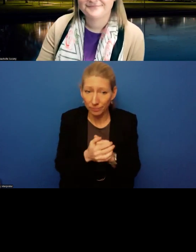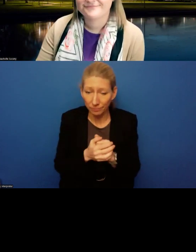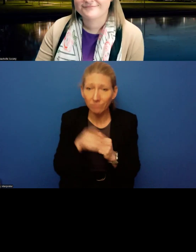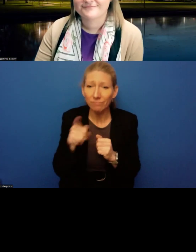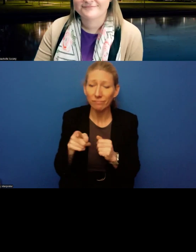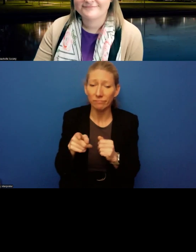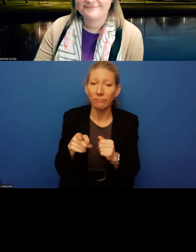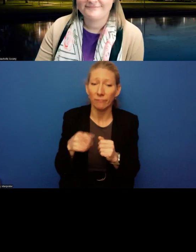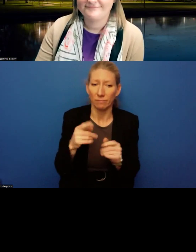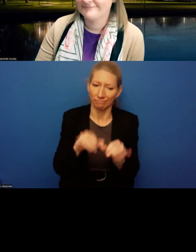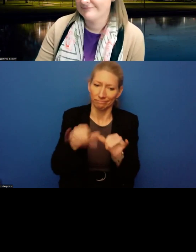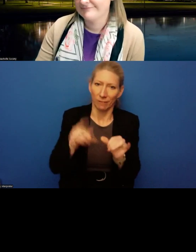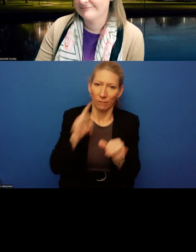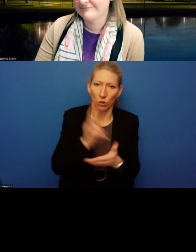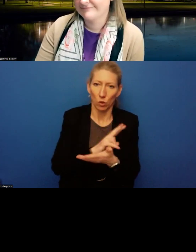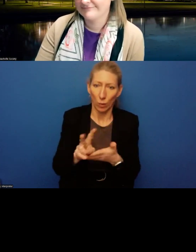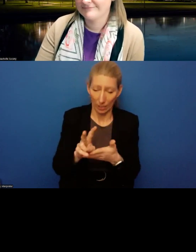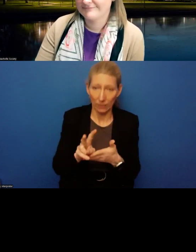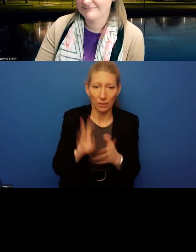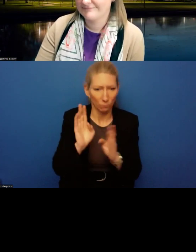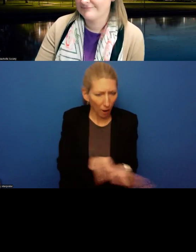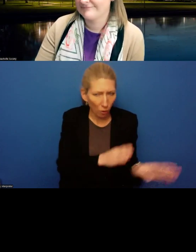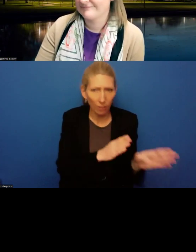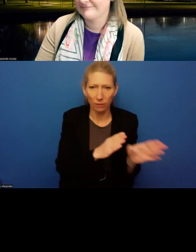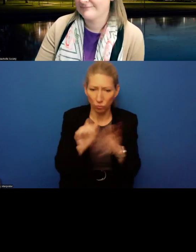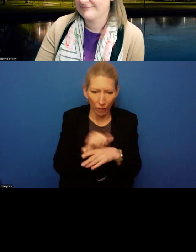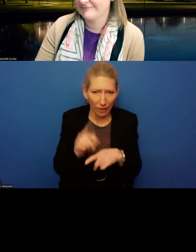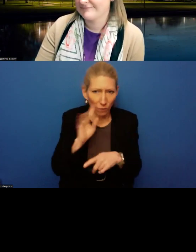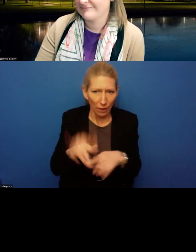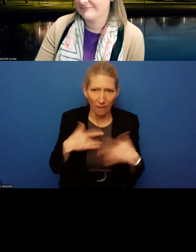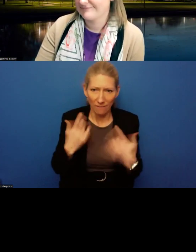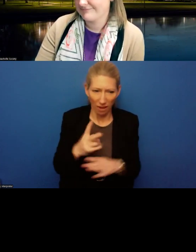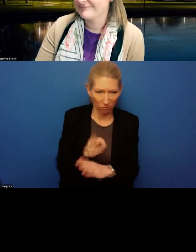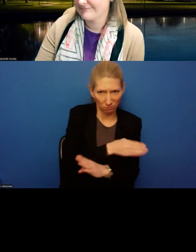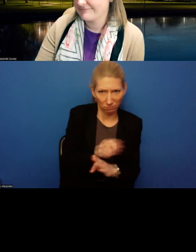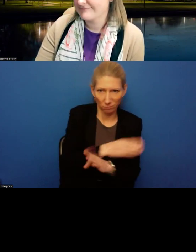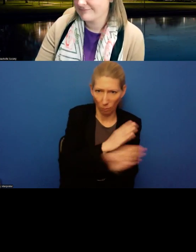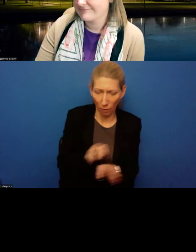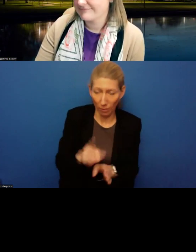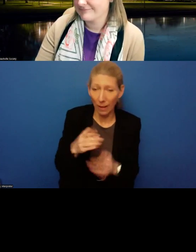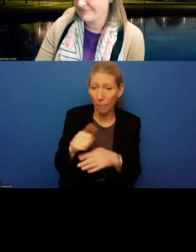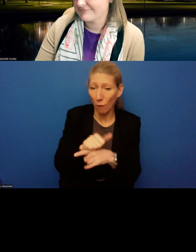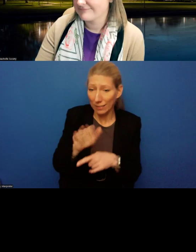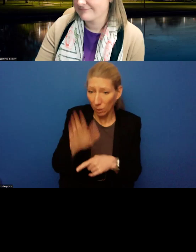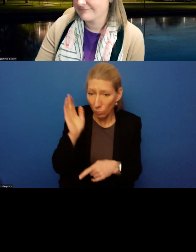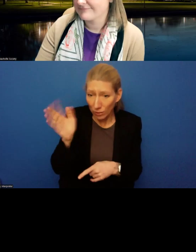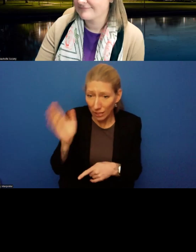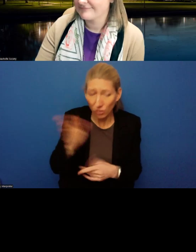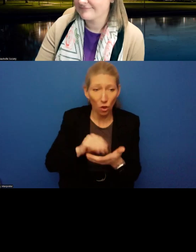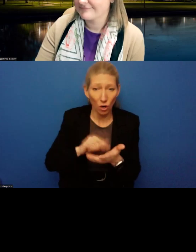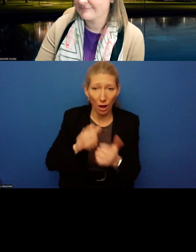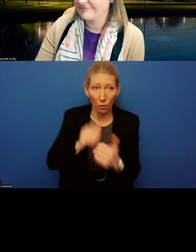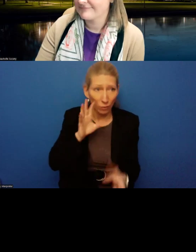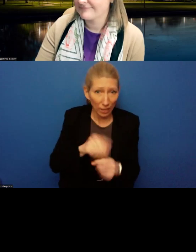2 weeks leading up to the event preparing and training for it. They practiced giving their presentations and learned how to engage with the